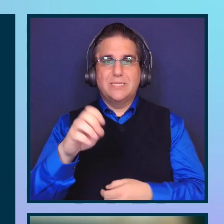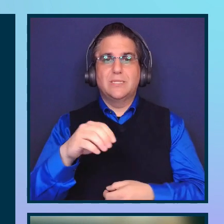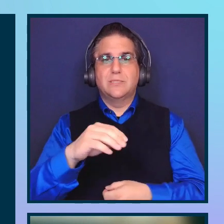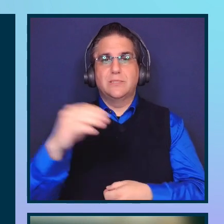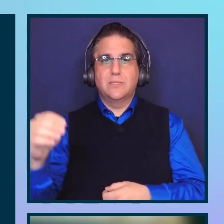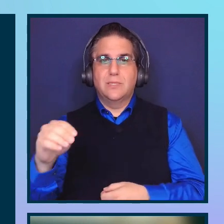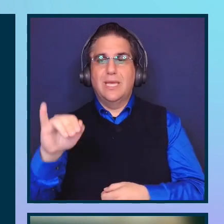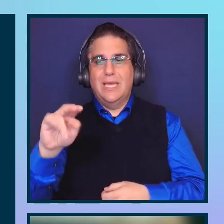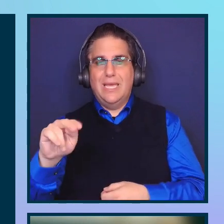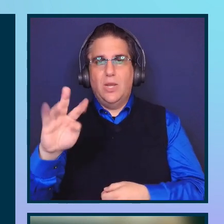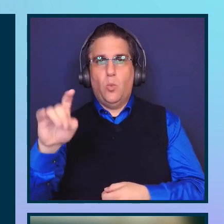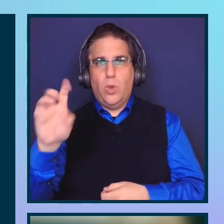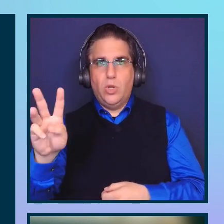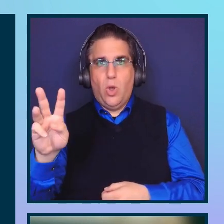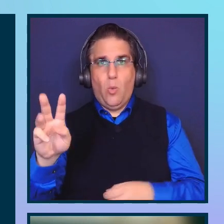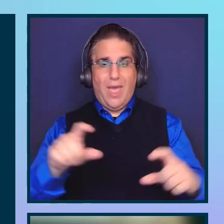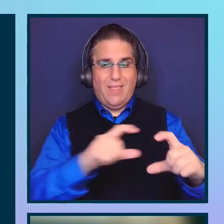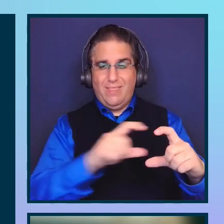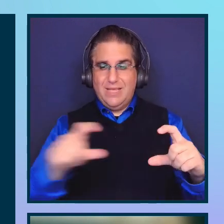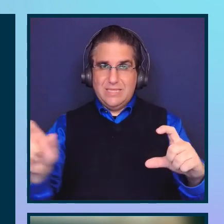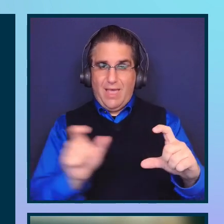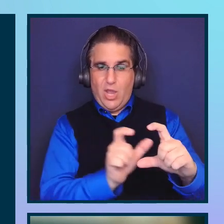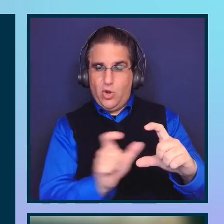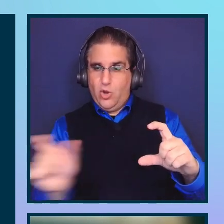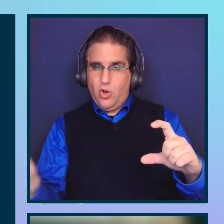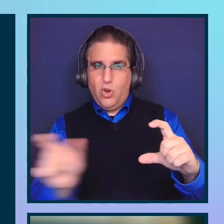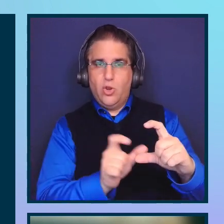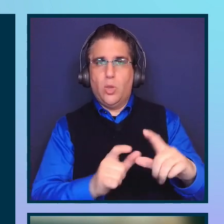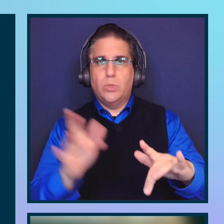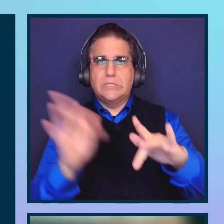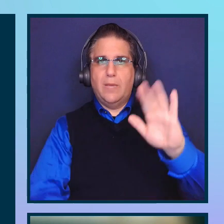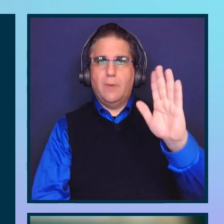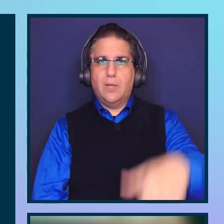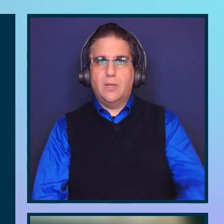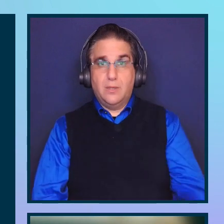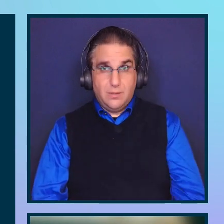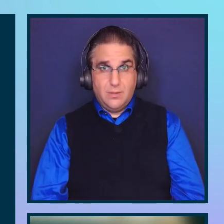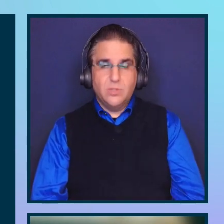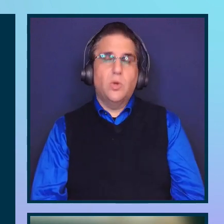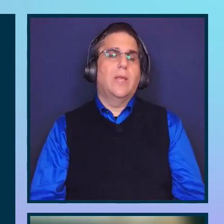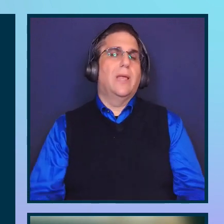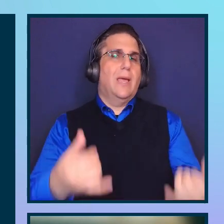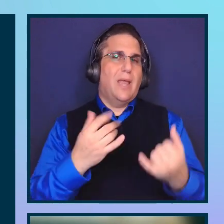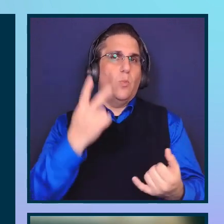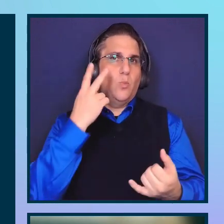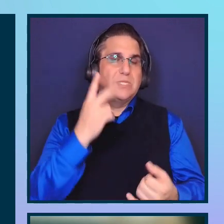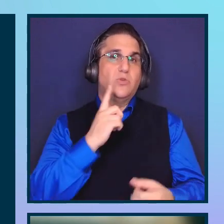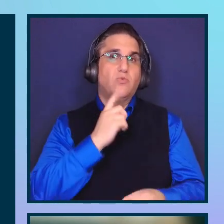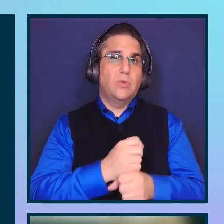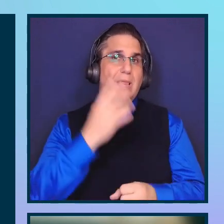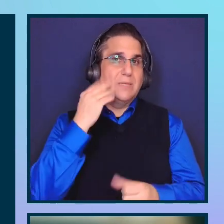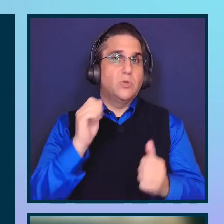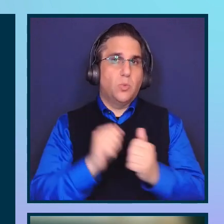on over the slider at the bottom, the control. So now that we've gone over that, let's take a peek at what the experience